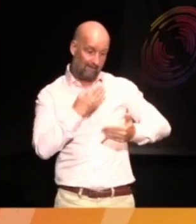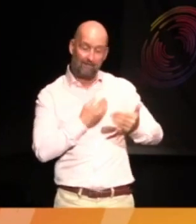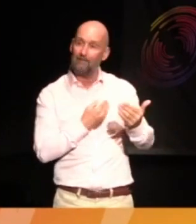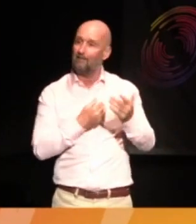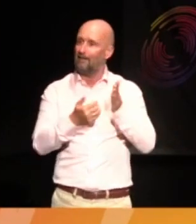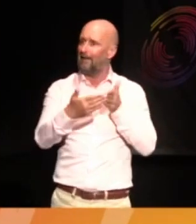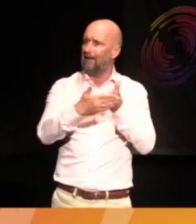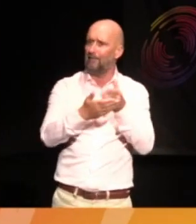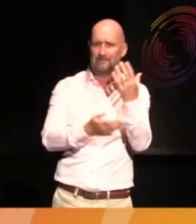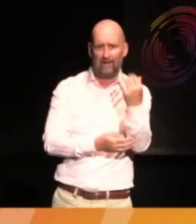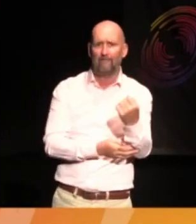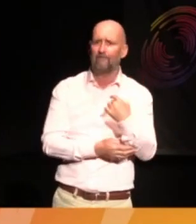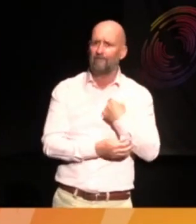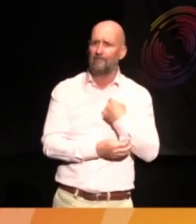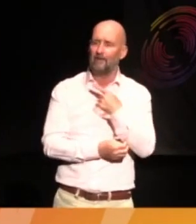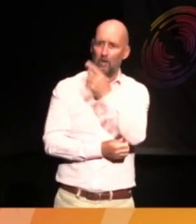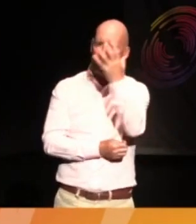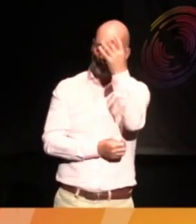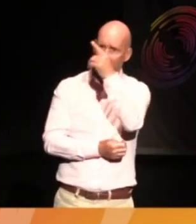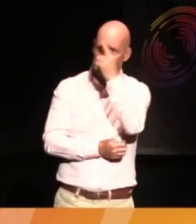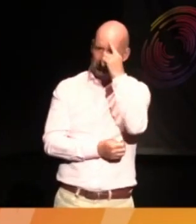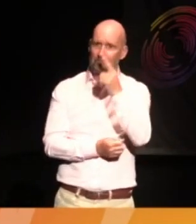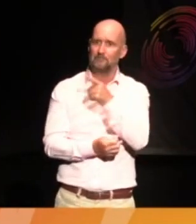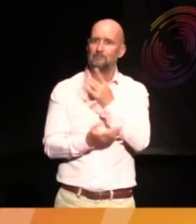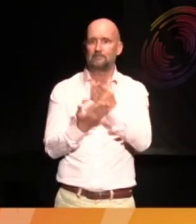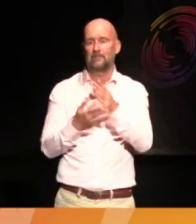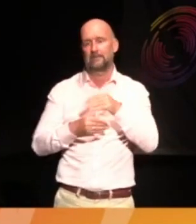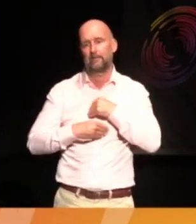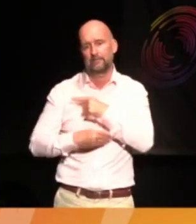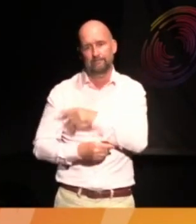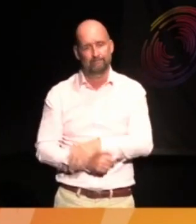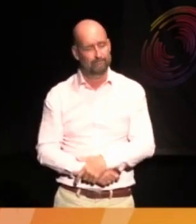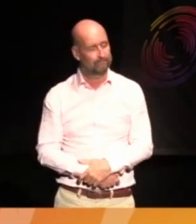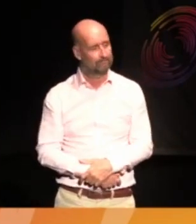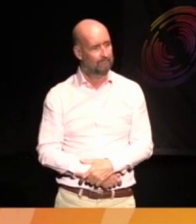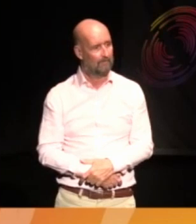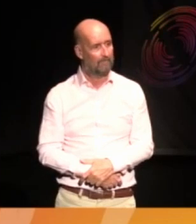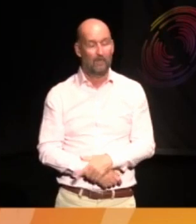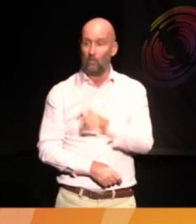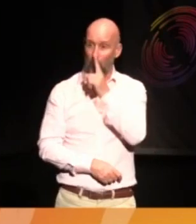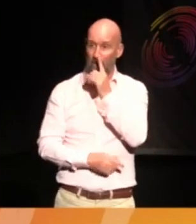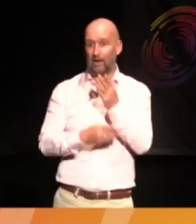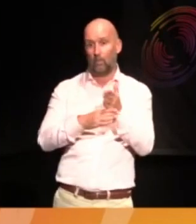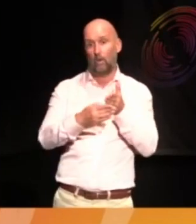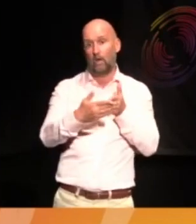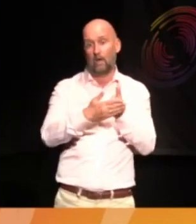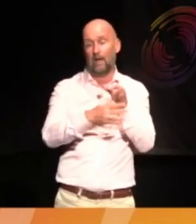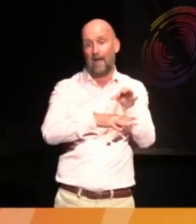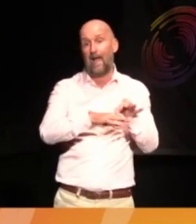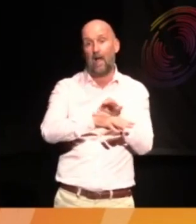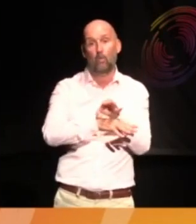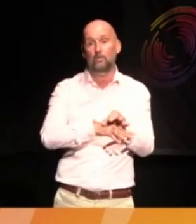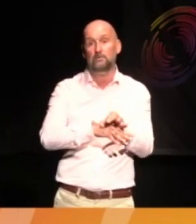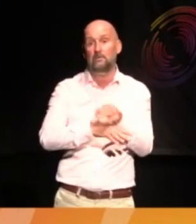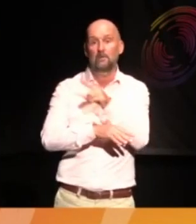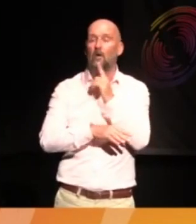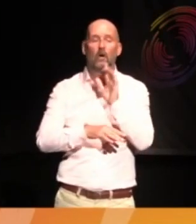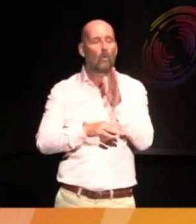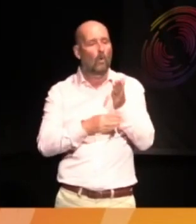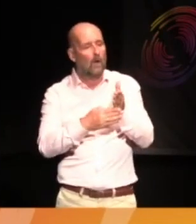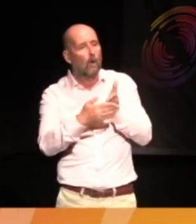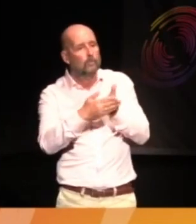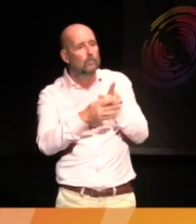limit to what you can do, and the government needs to be like, okay, you can only work so many hours, we're not ever going to ask you to do more